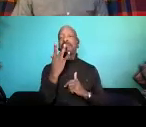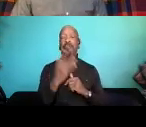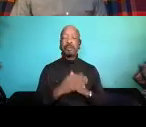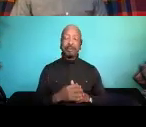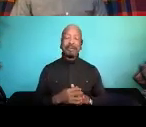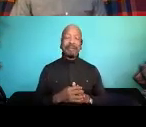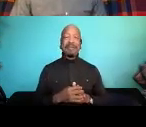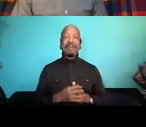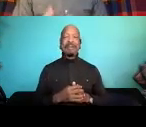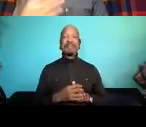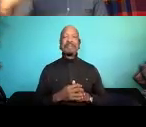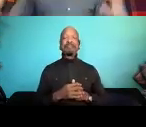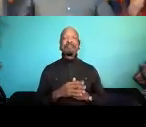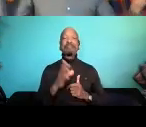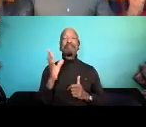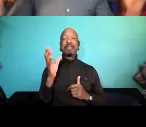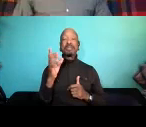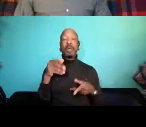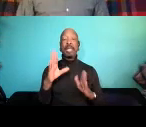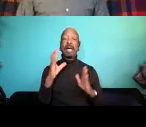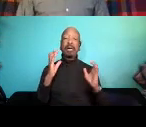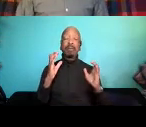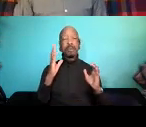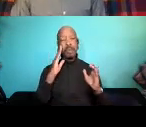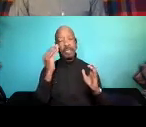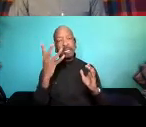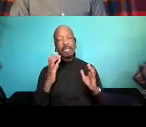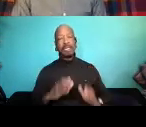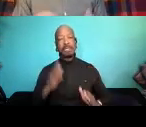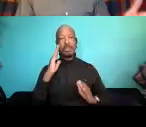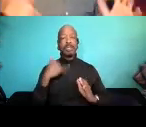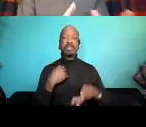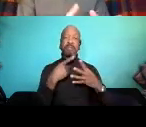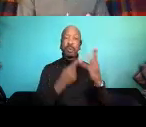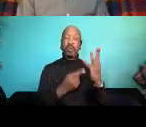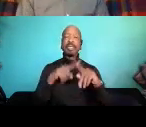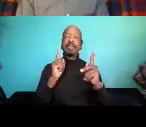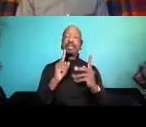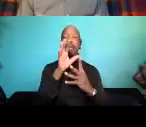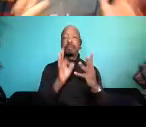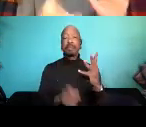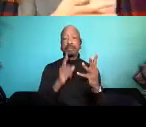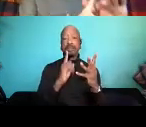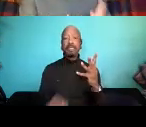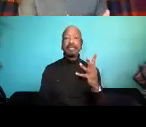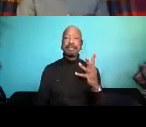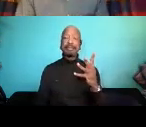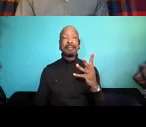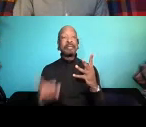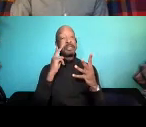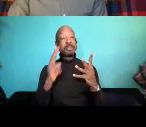we let clients believe that there are just 4 different options, let's say, then it's like we're serving them up a smashed up piece of